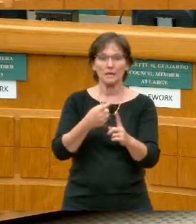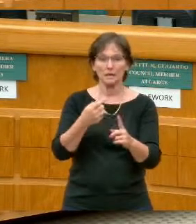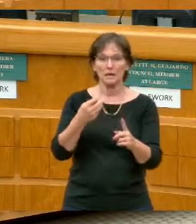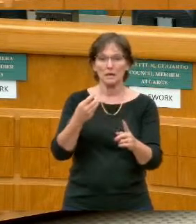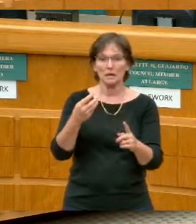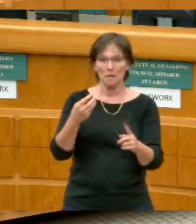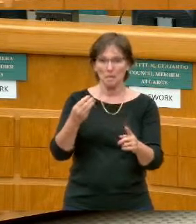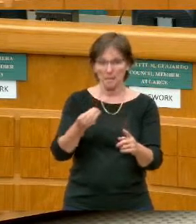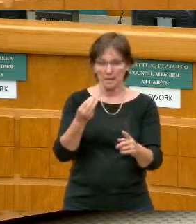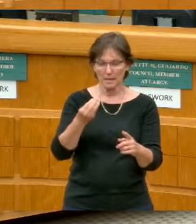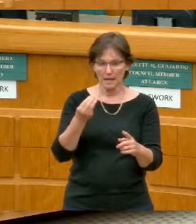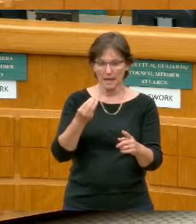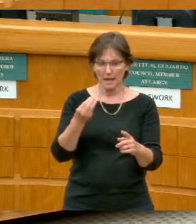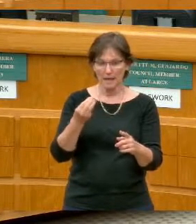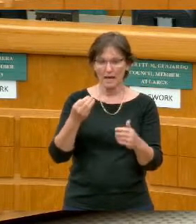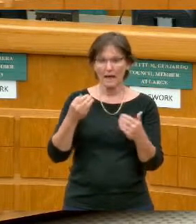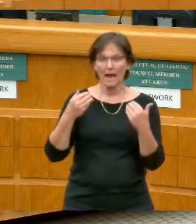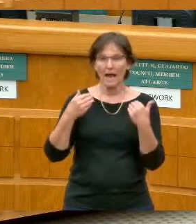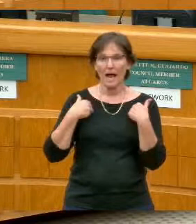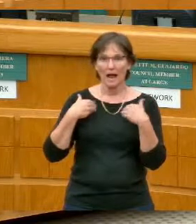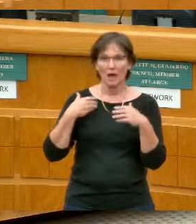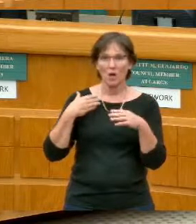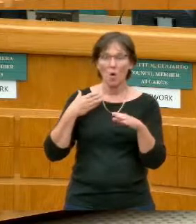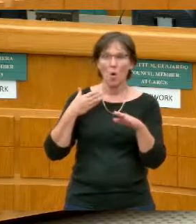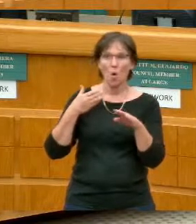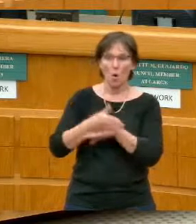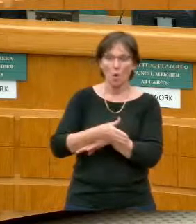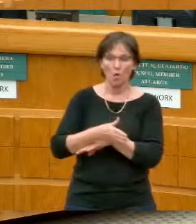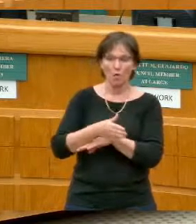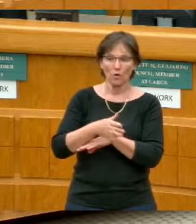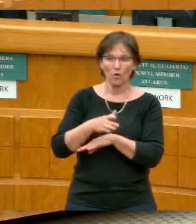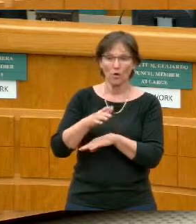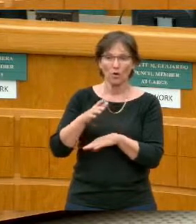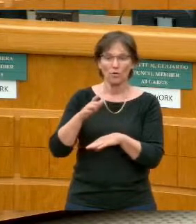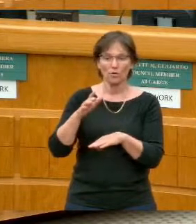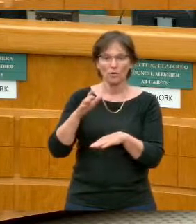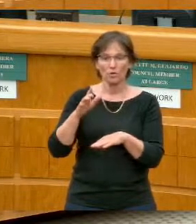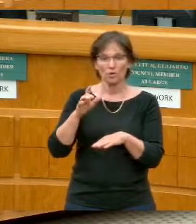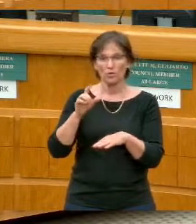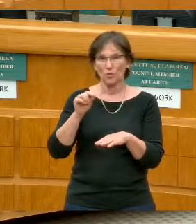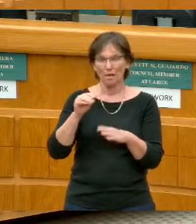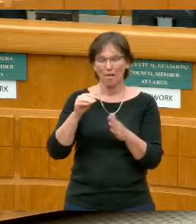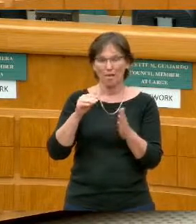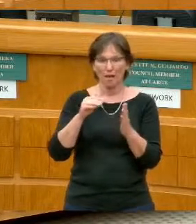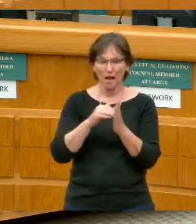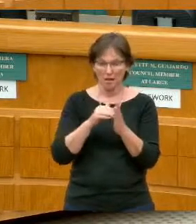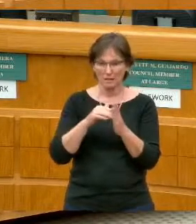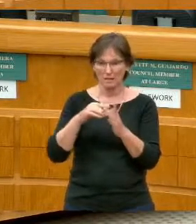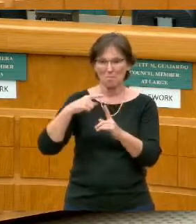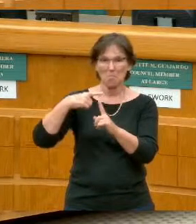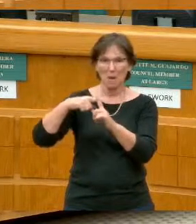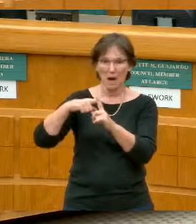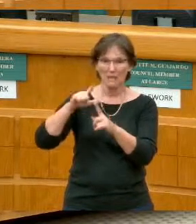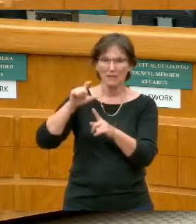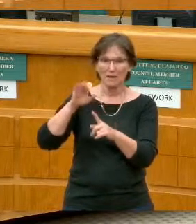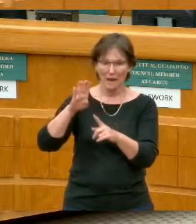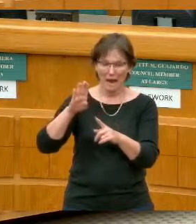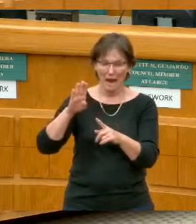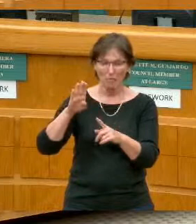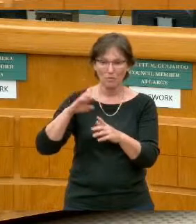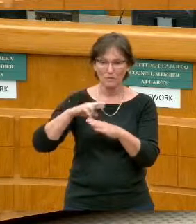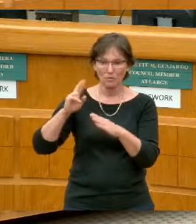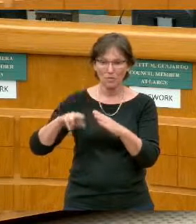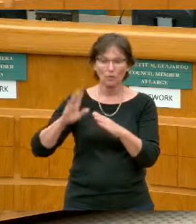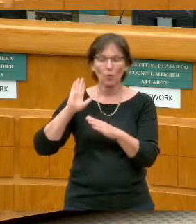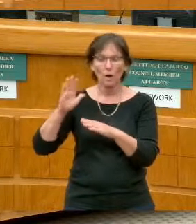21,000 positive COVID-19 lab reports will be sent to the appropriate jurisdictions across the state of